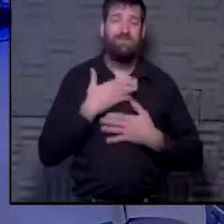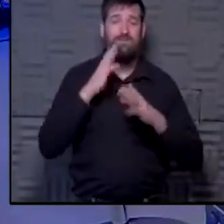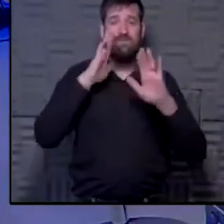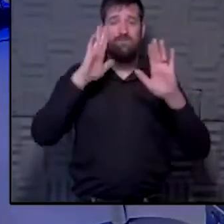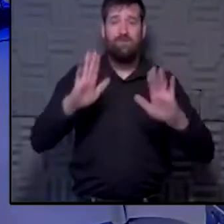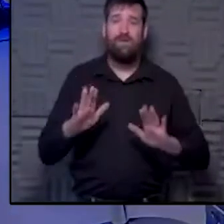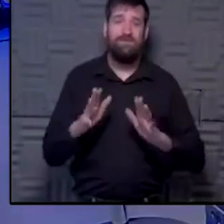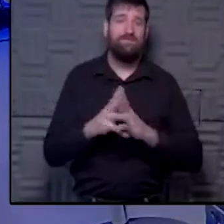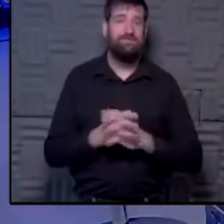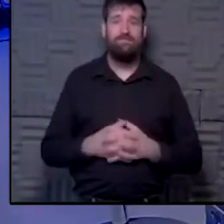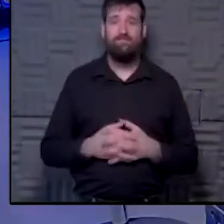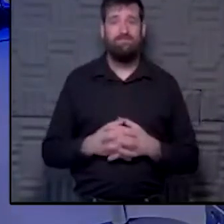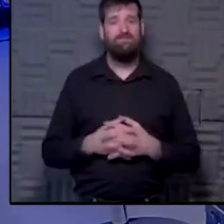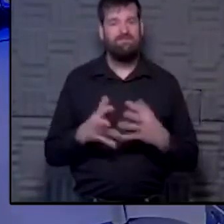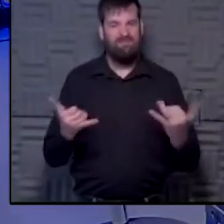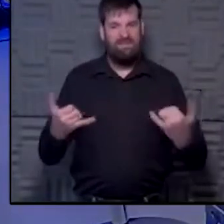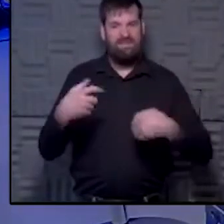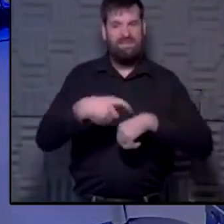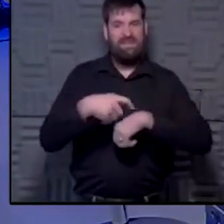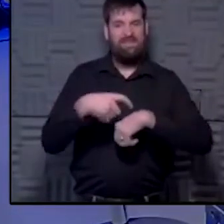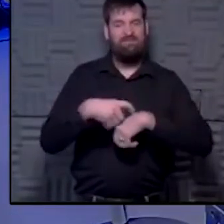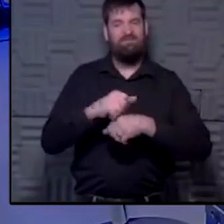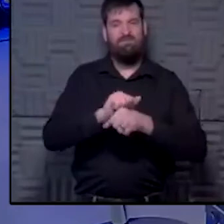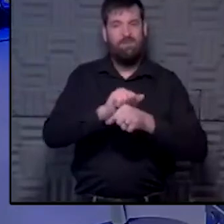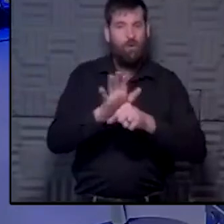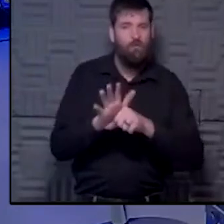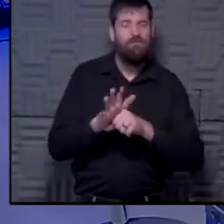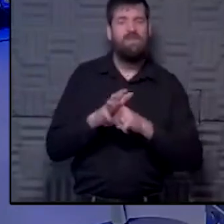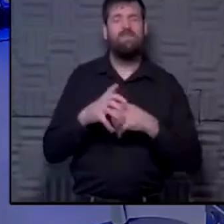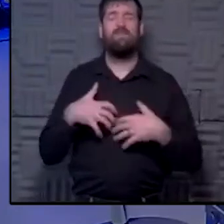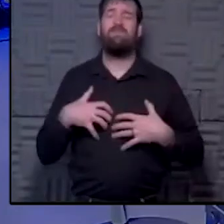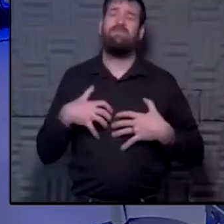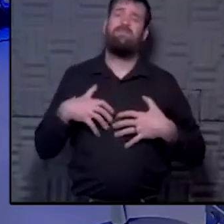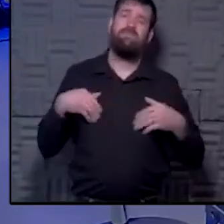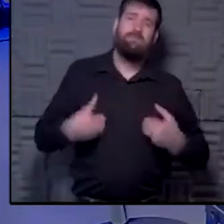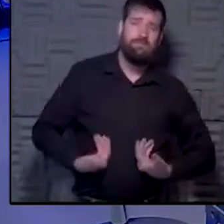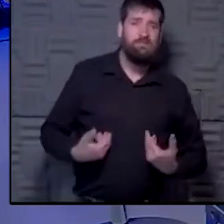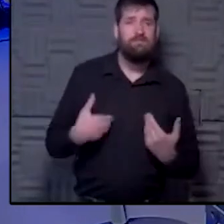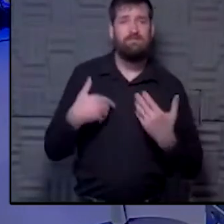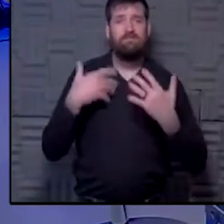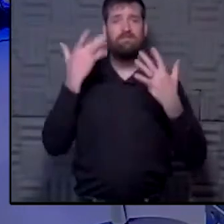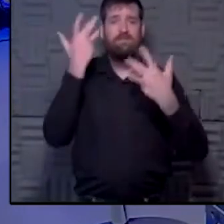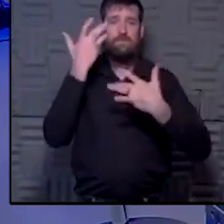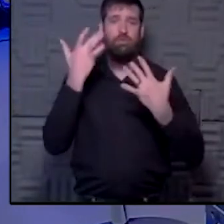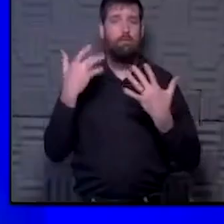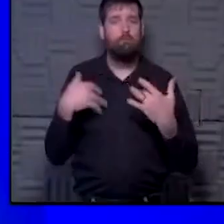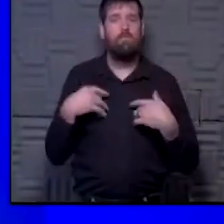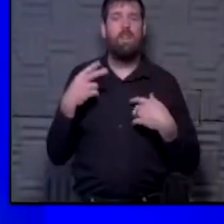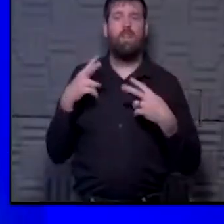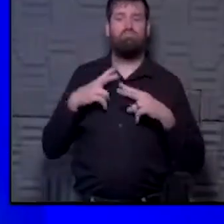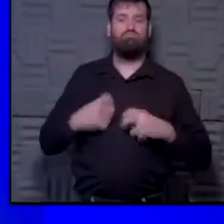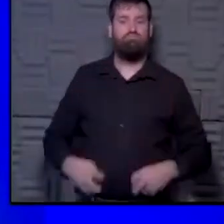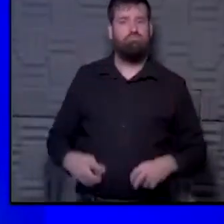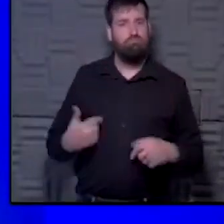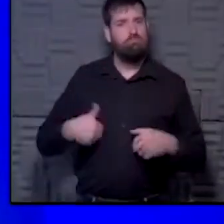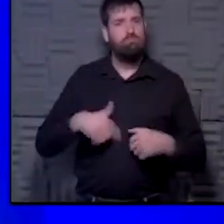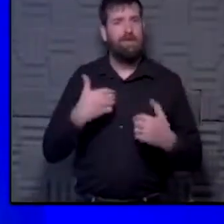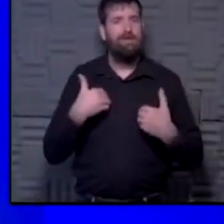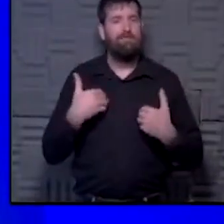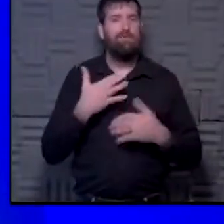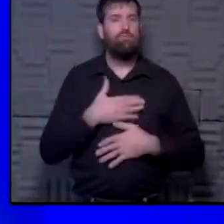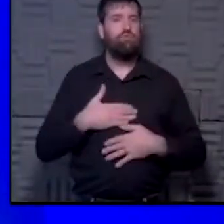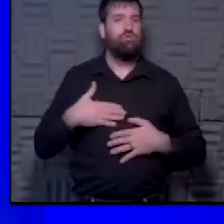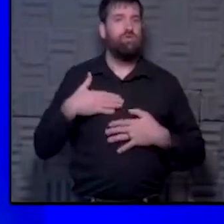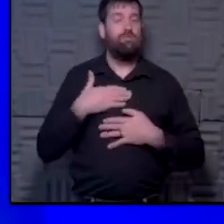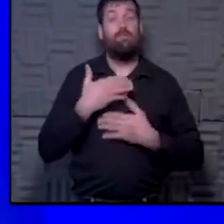this time of the pandemic and COVID weariness syndrome, you know, trying to look at what we do have and being grateful for that. You know, thank